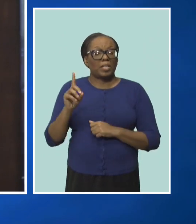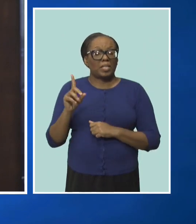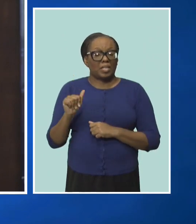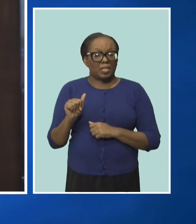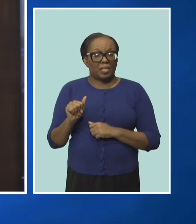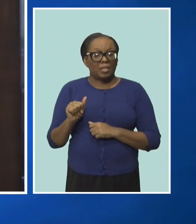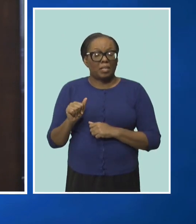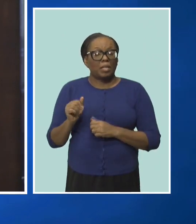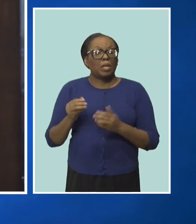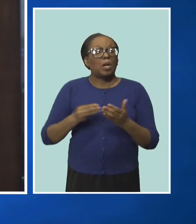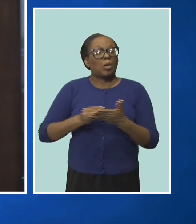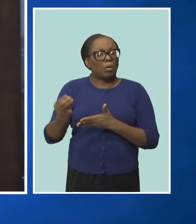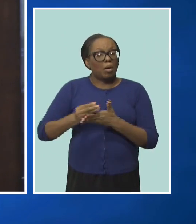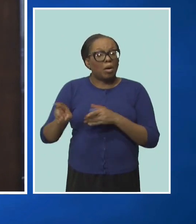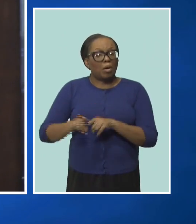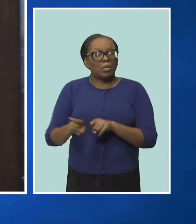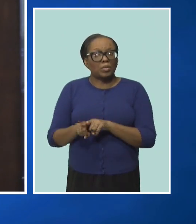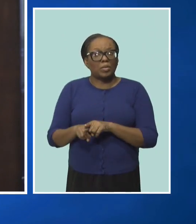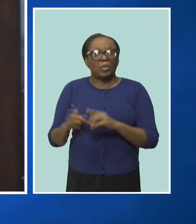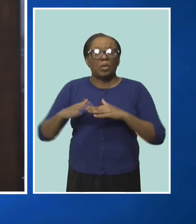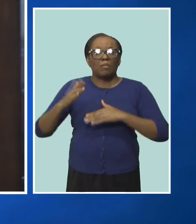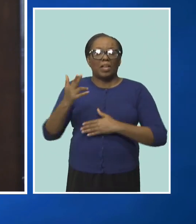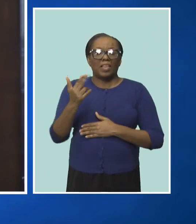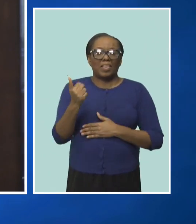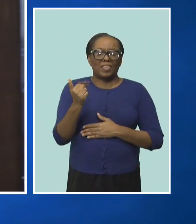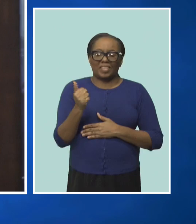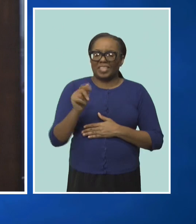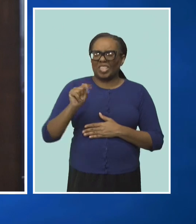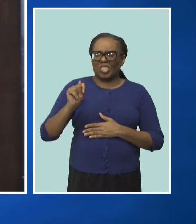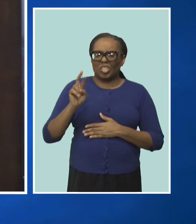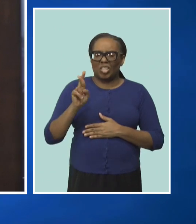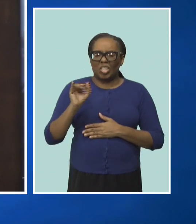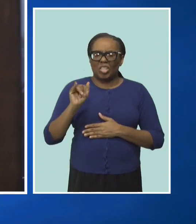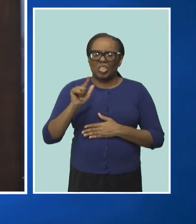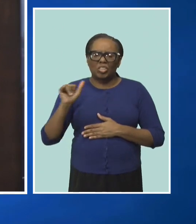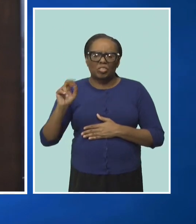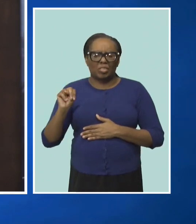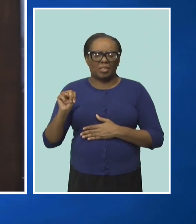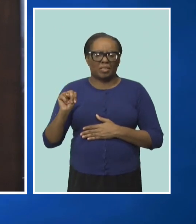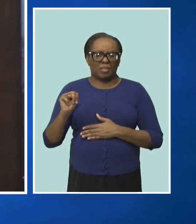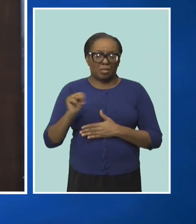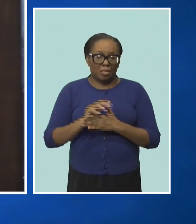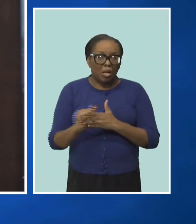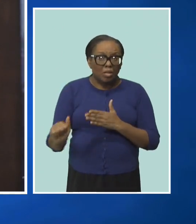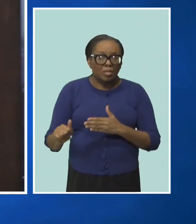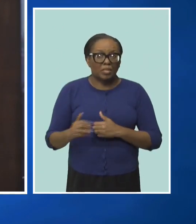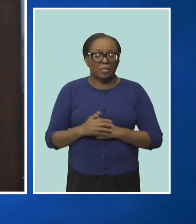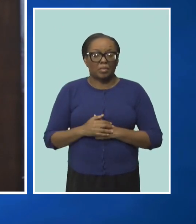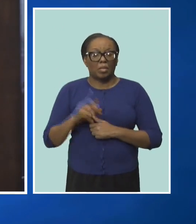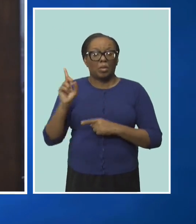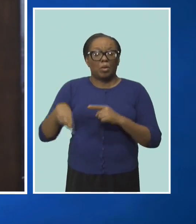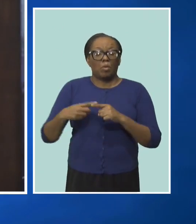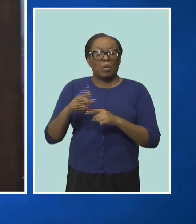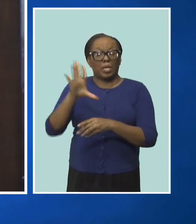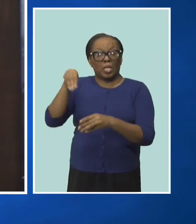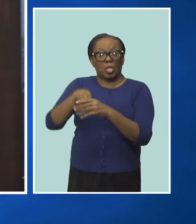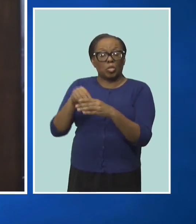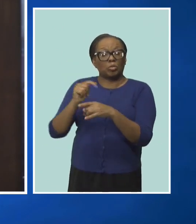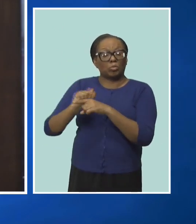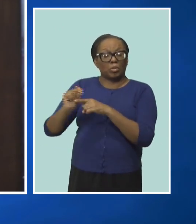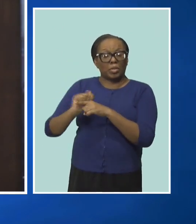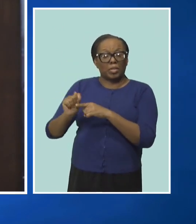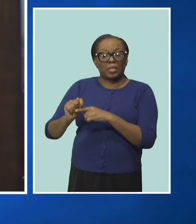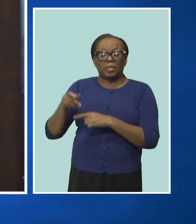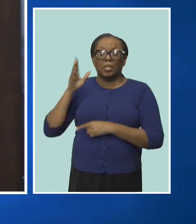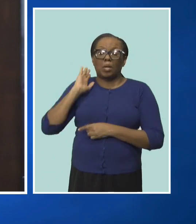trillion. Little Barbados could do with a fraction of that. And so including this training will ensure that our